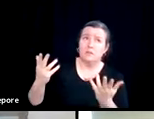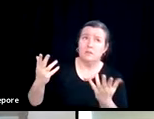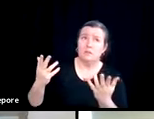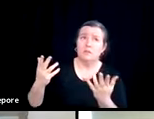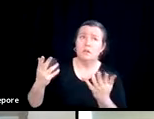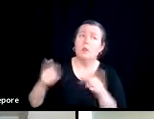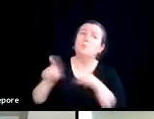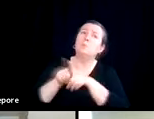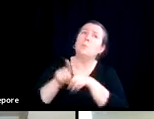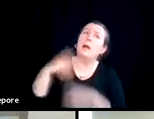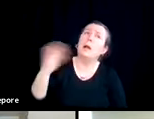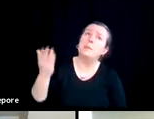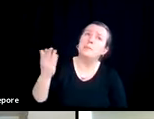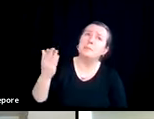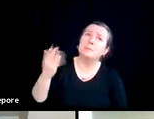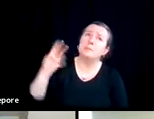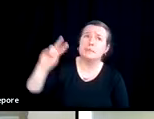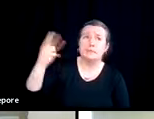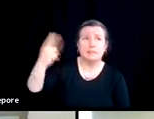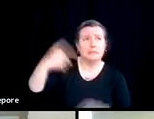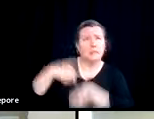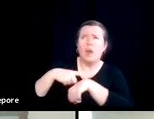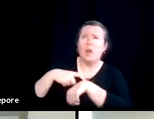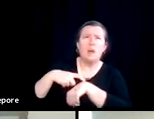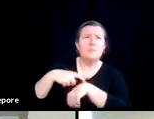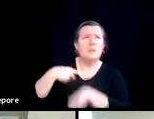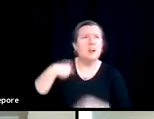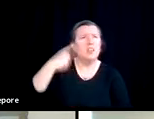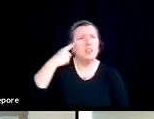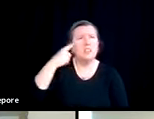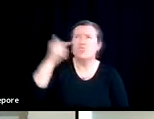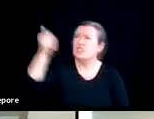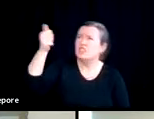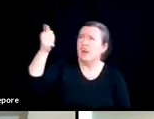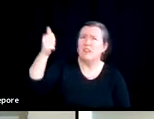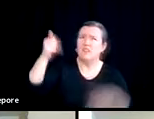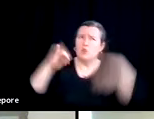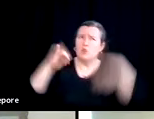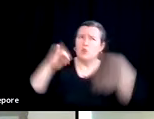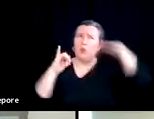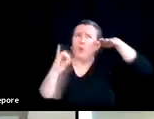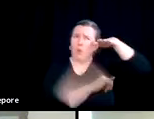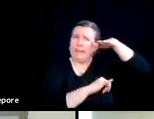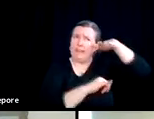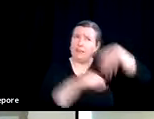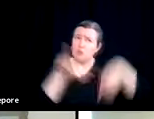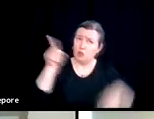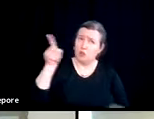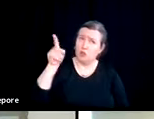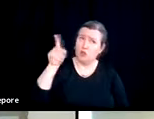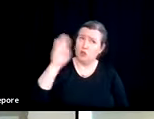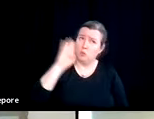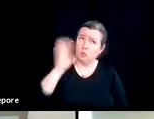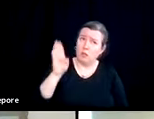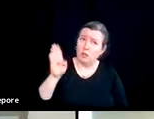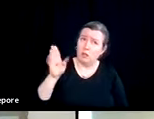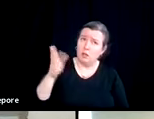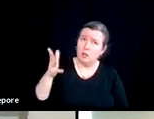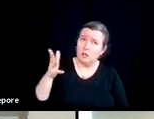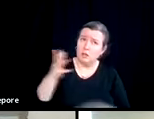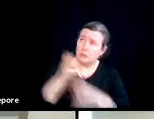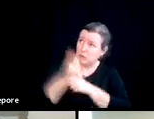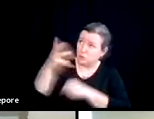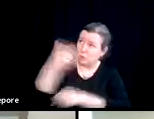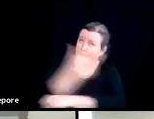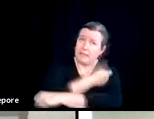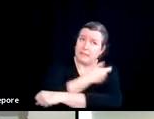second time, I believe, that you've been in quarantine. So are you now considering having your own vaccination sooner rather than later